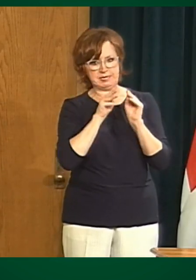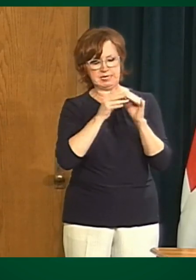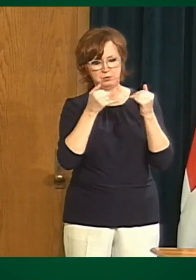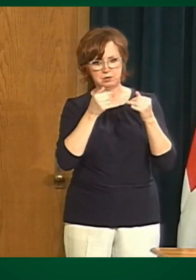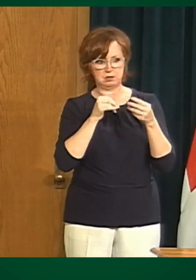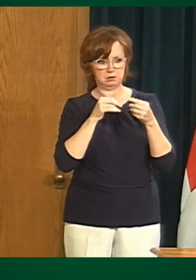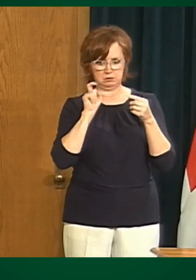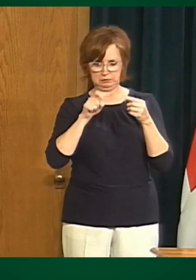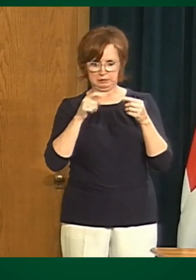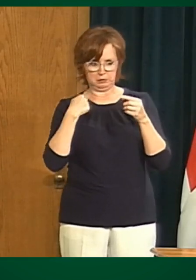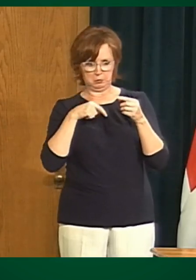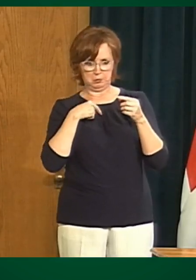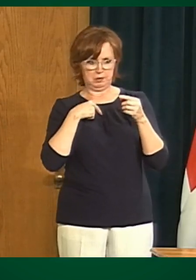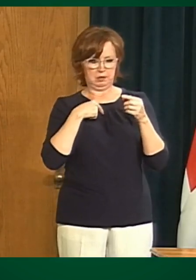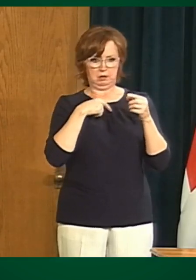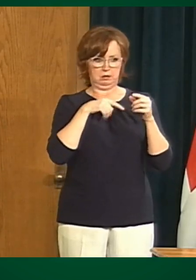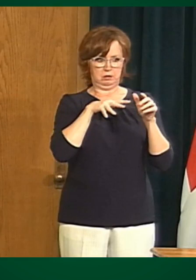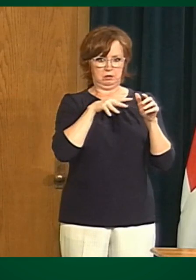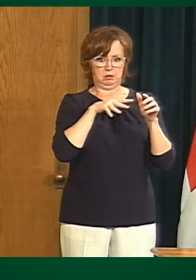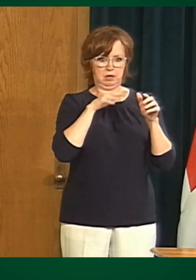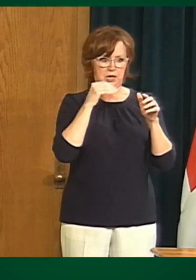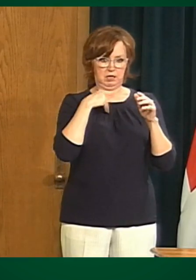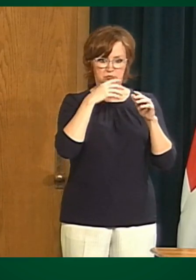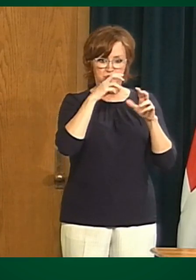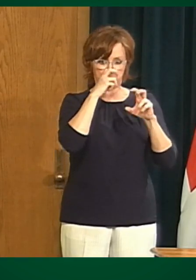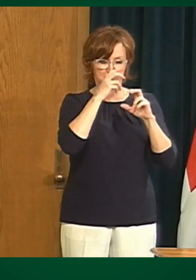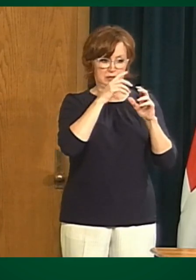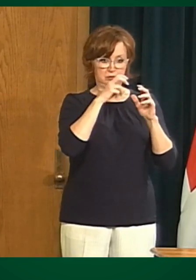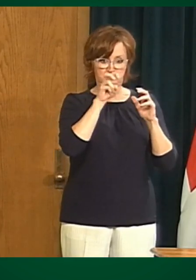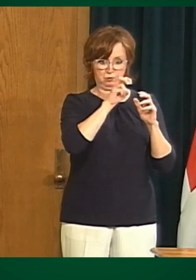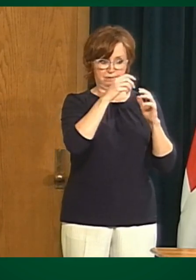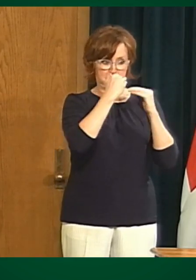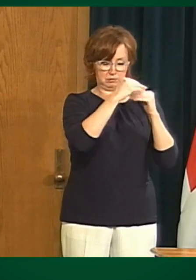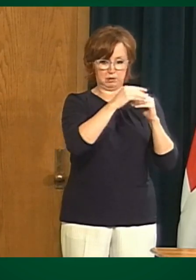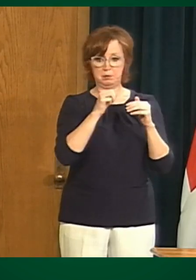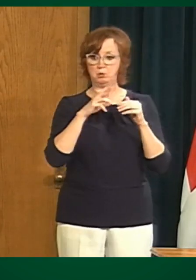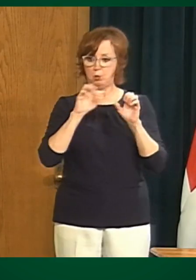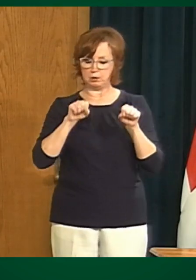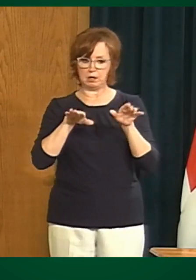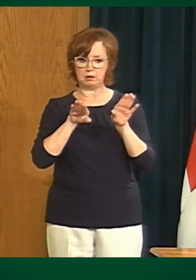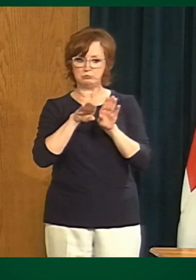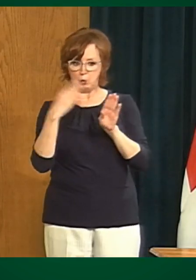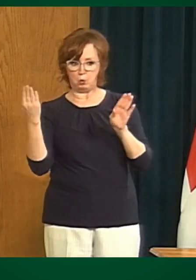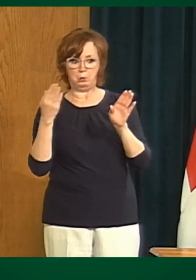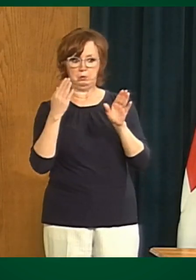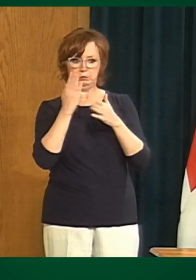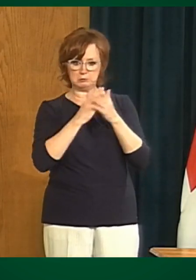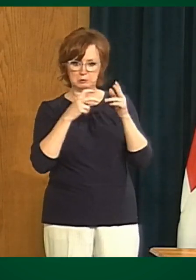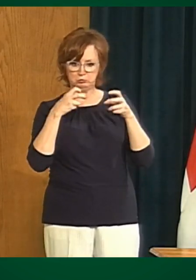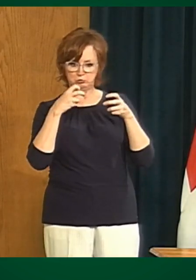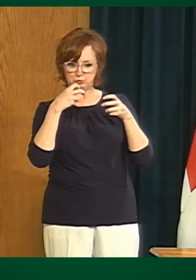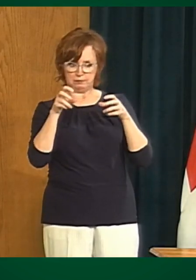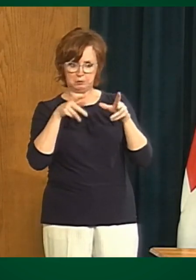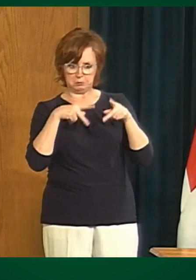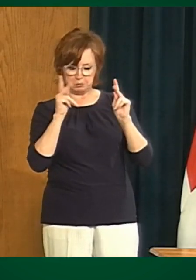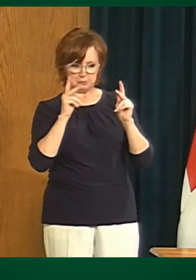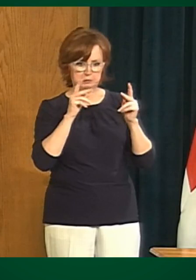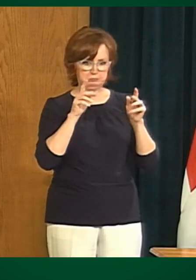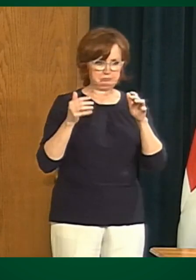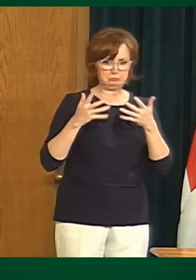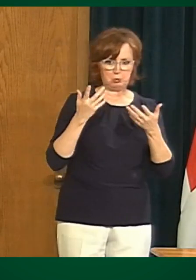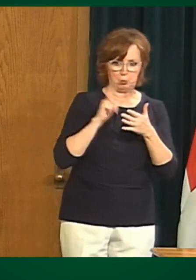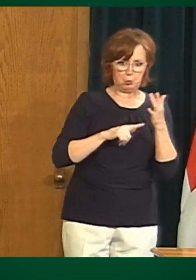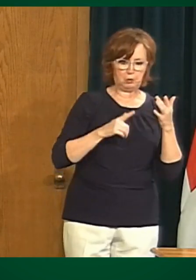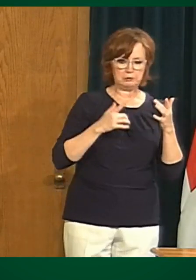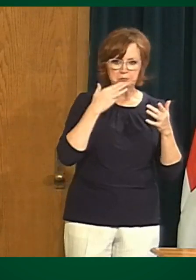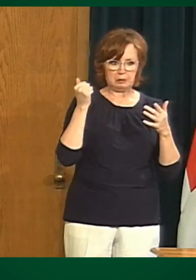where those can be relaxed? And the conversation specific to the Loche region is how can we